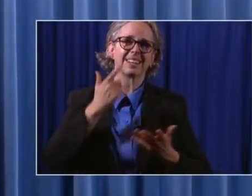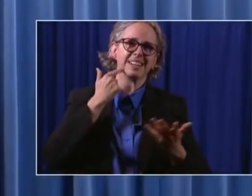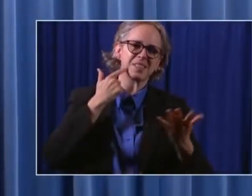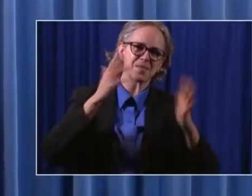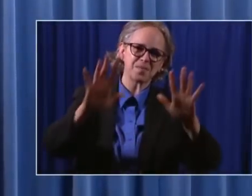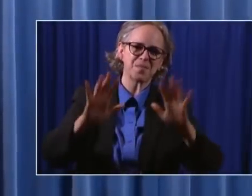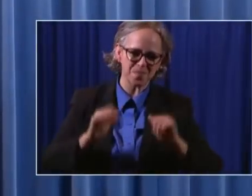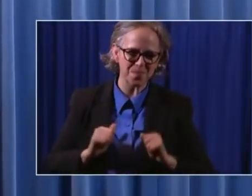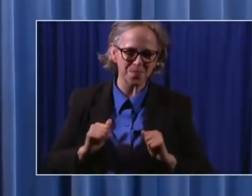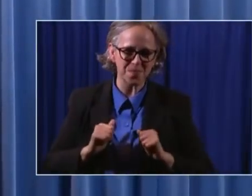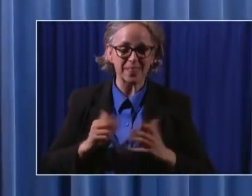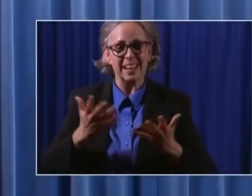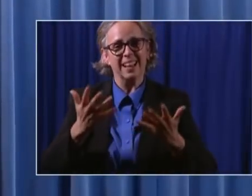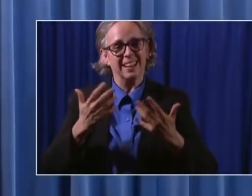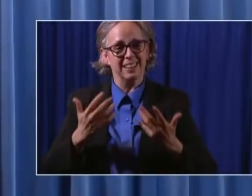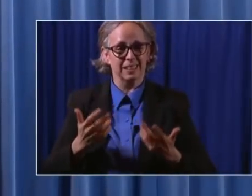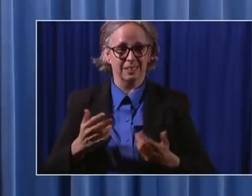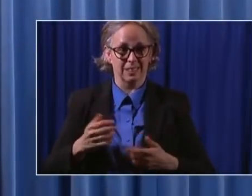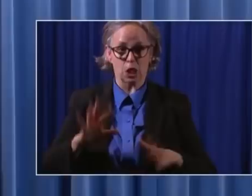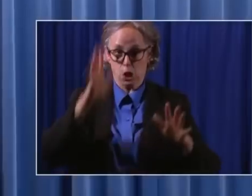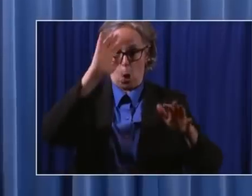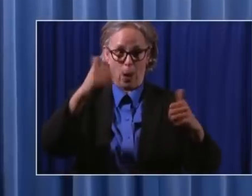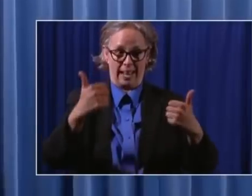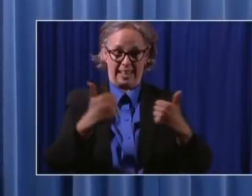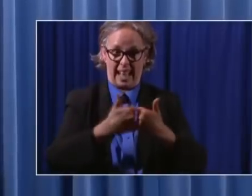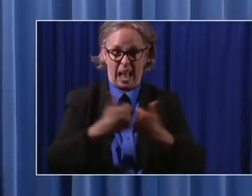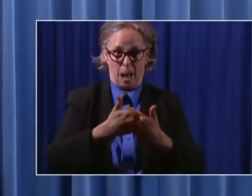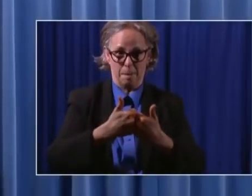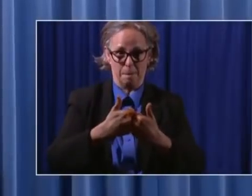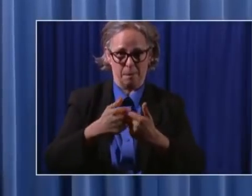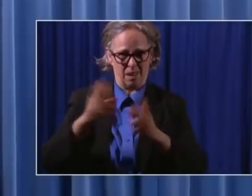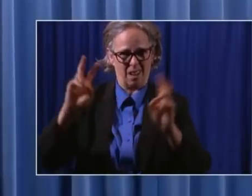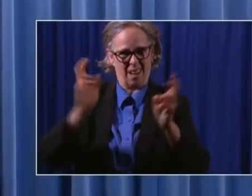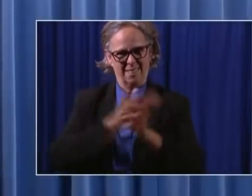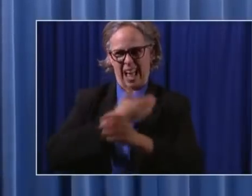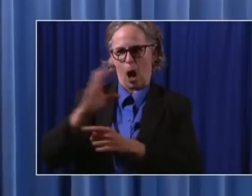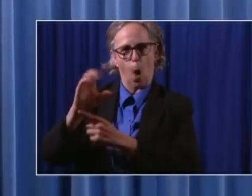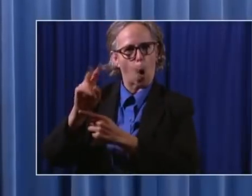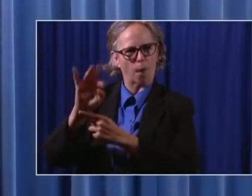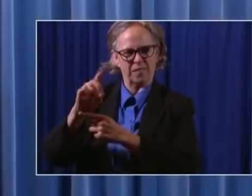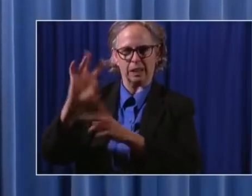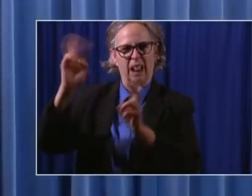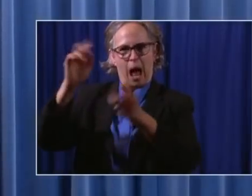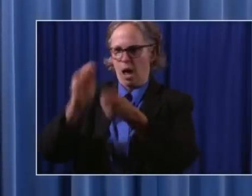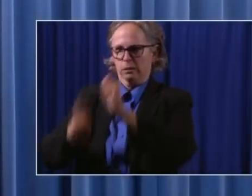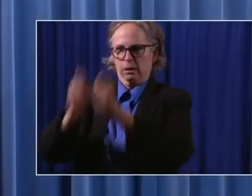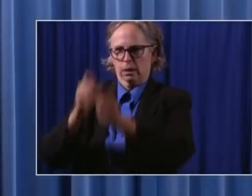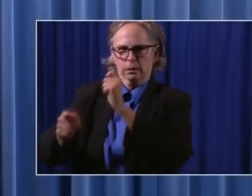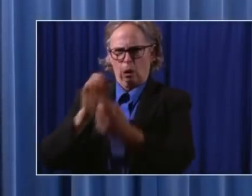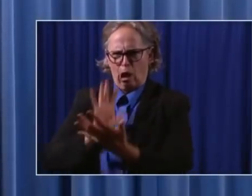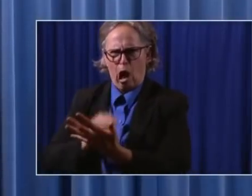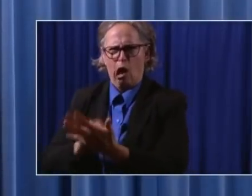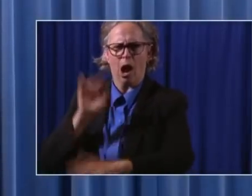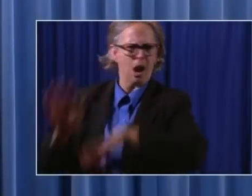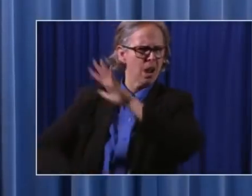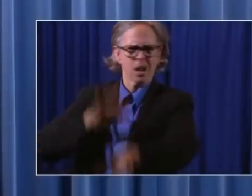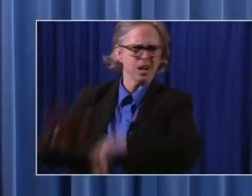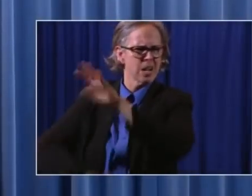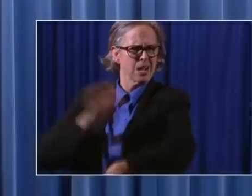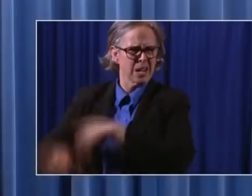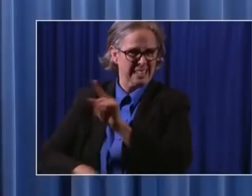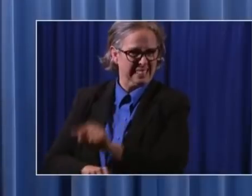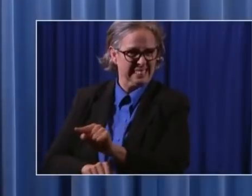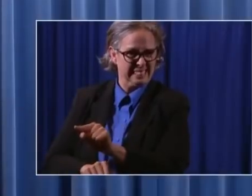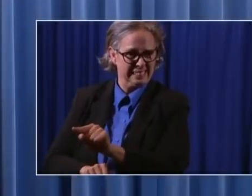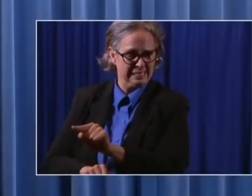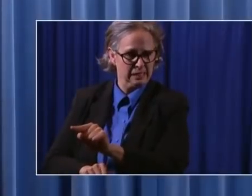is constantly changing. We're taking all the information in, but we don't have a crystal ball as far as